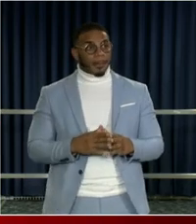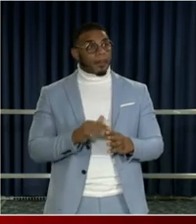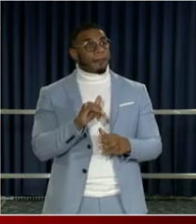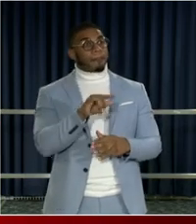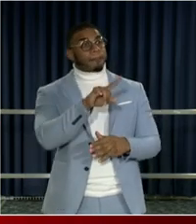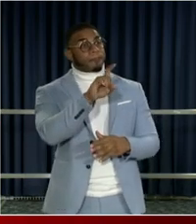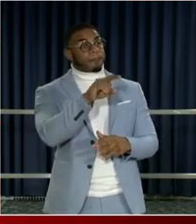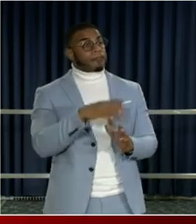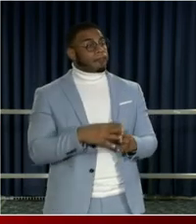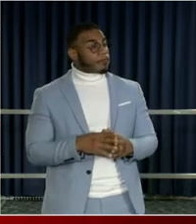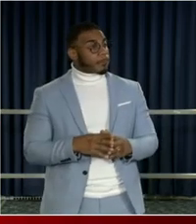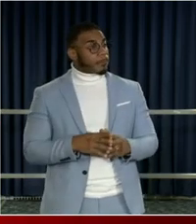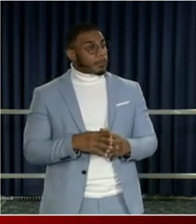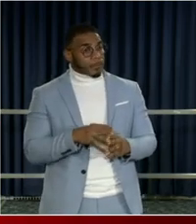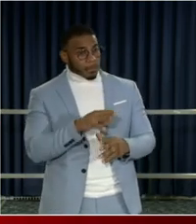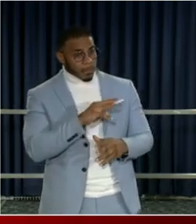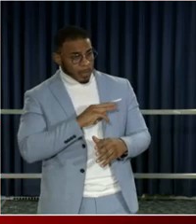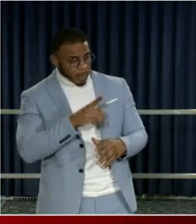Yes.